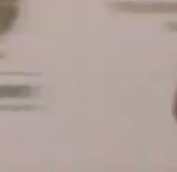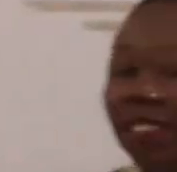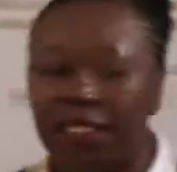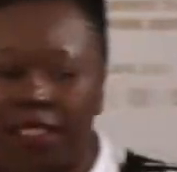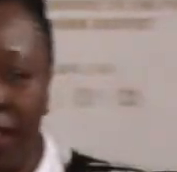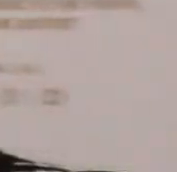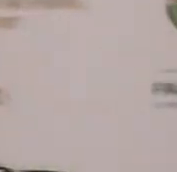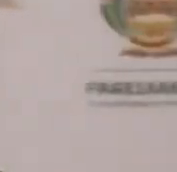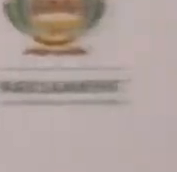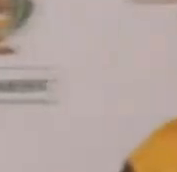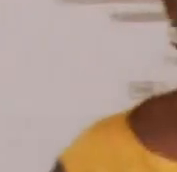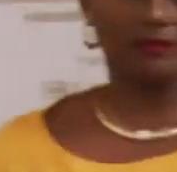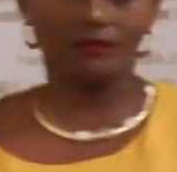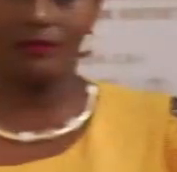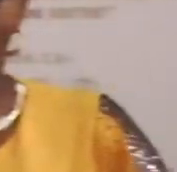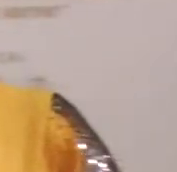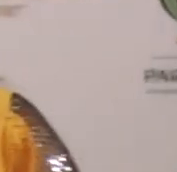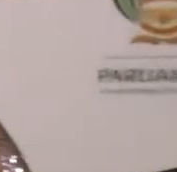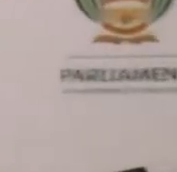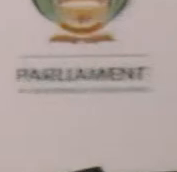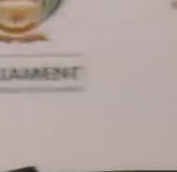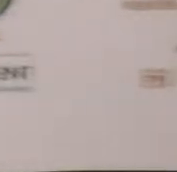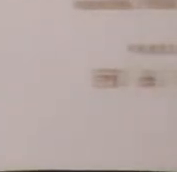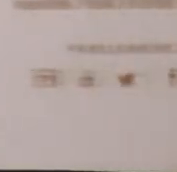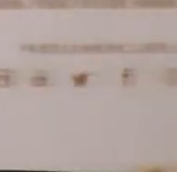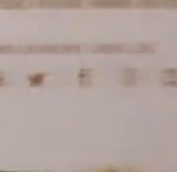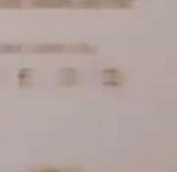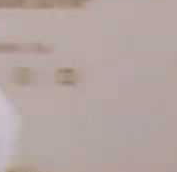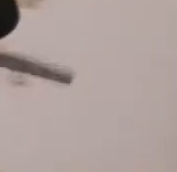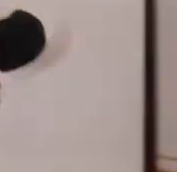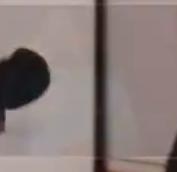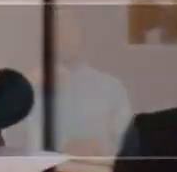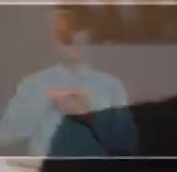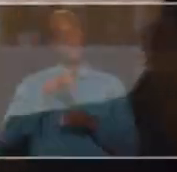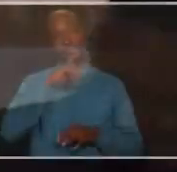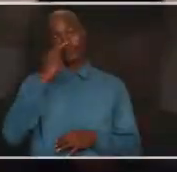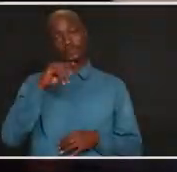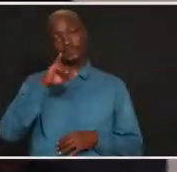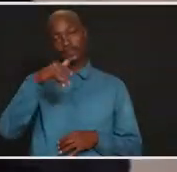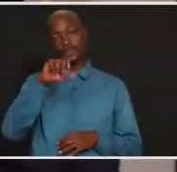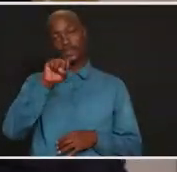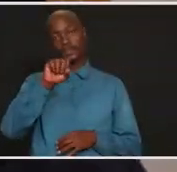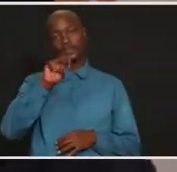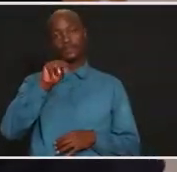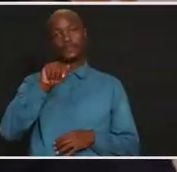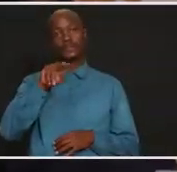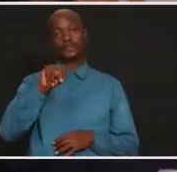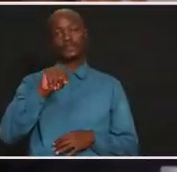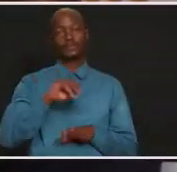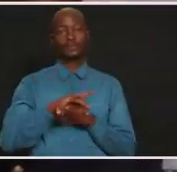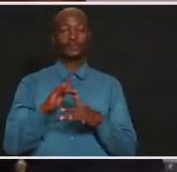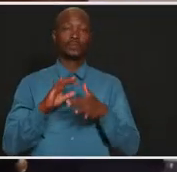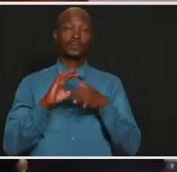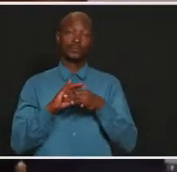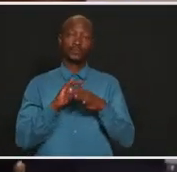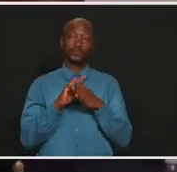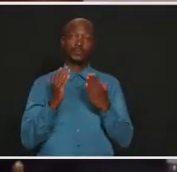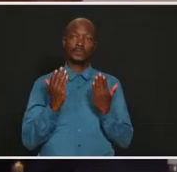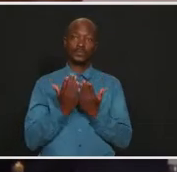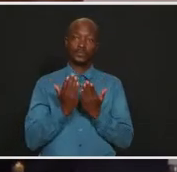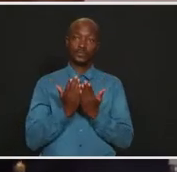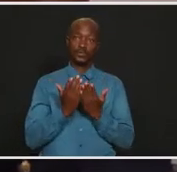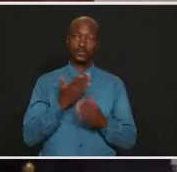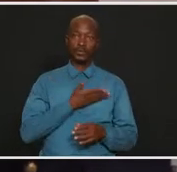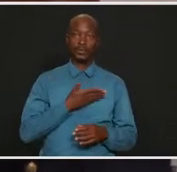number one if you die honorable members my name is Jasmine I'm a homeschooled home school